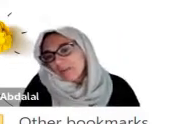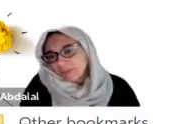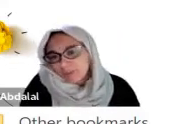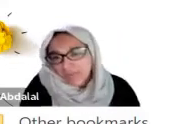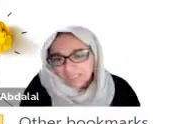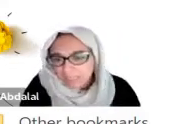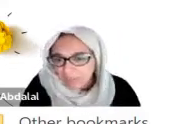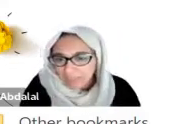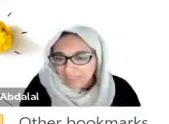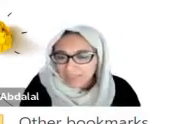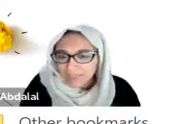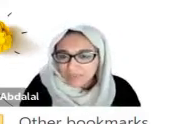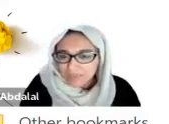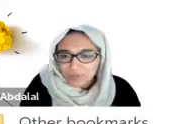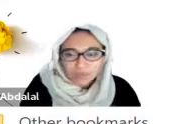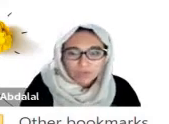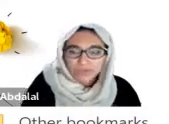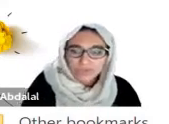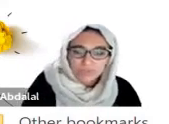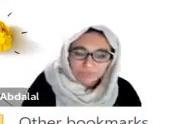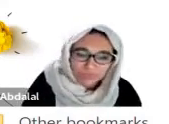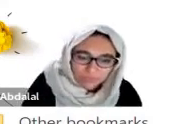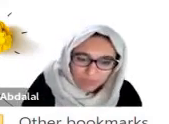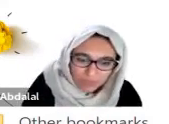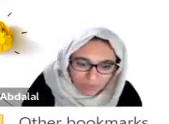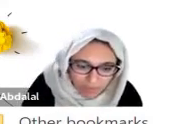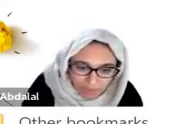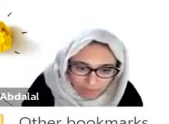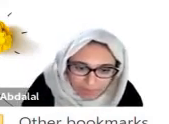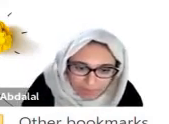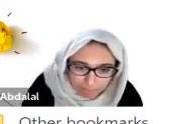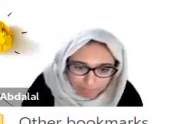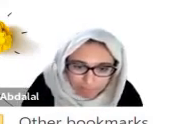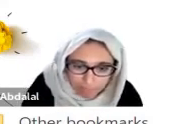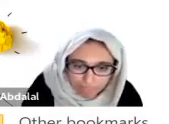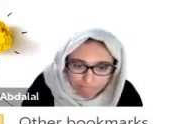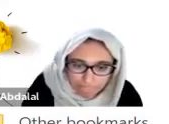So he need a calm and quiet space, windows.